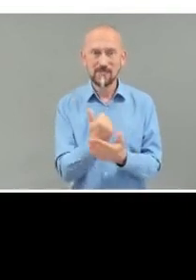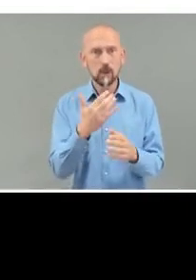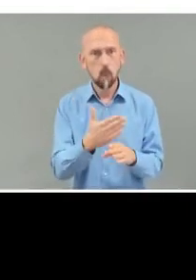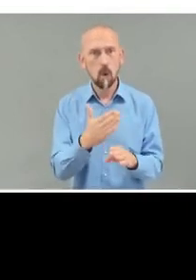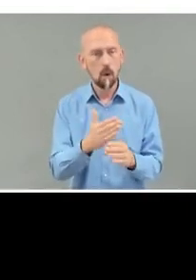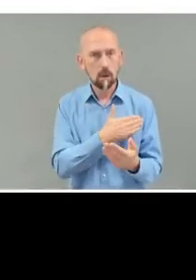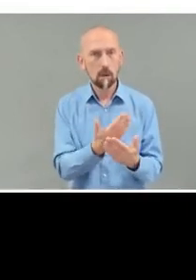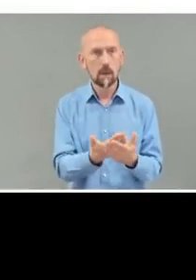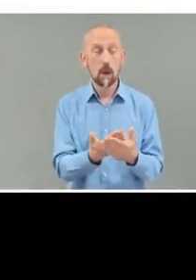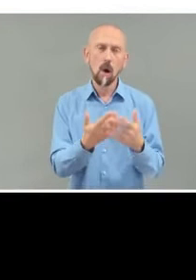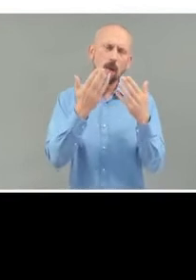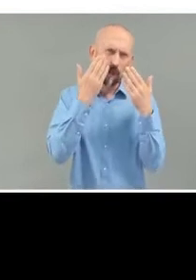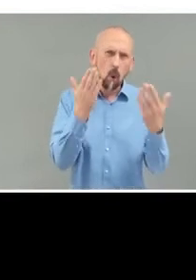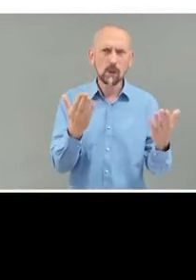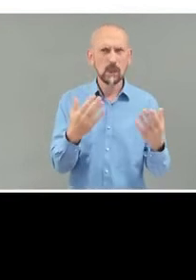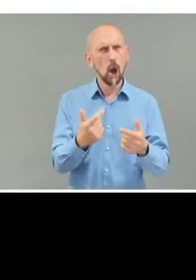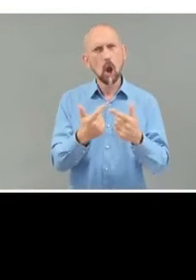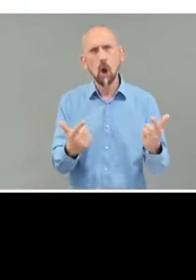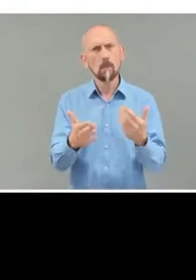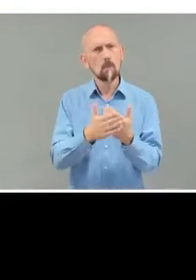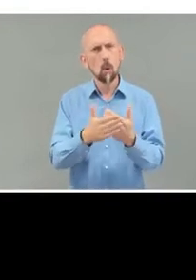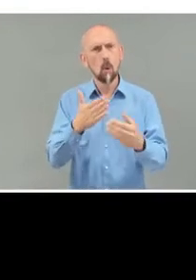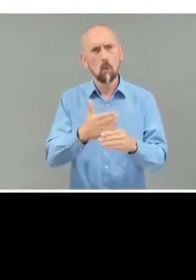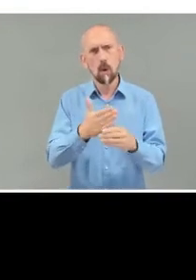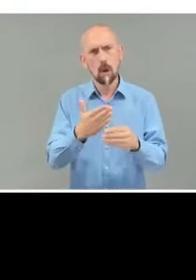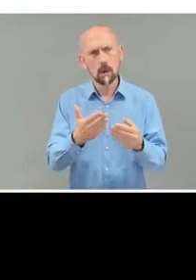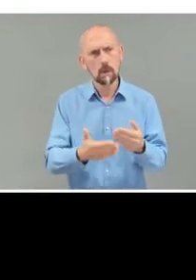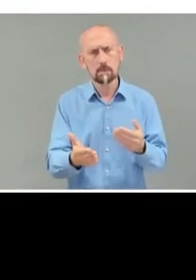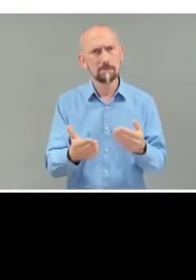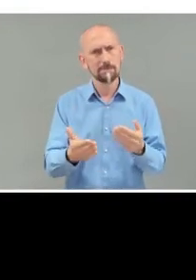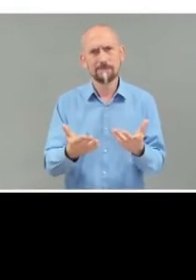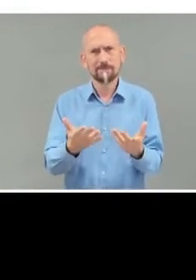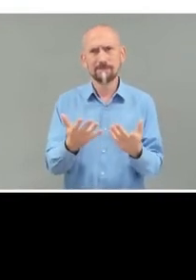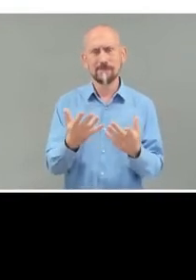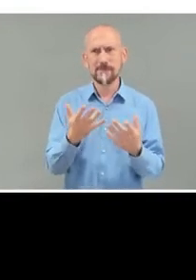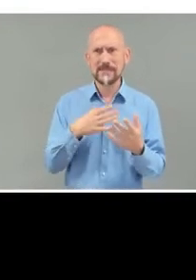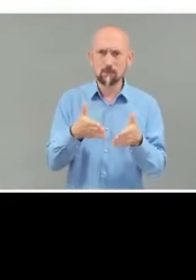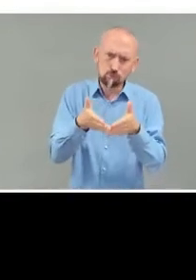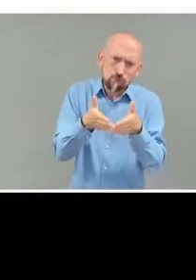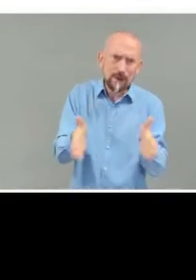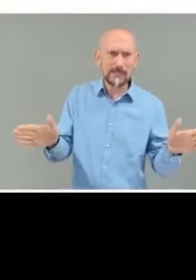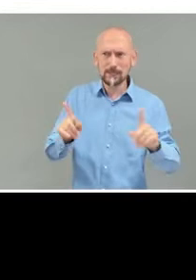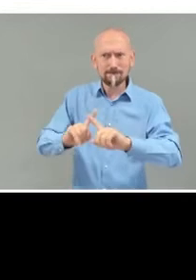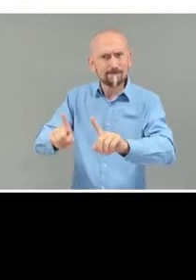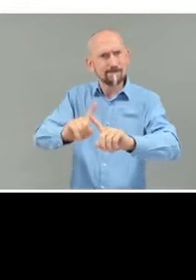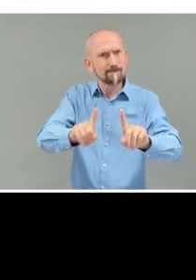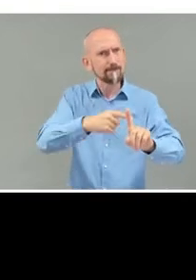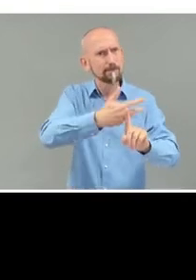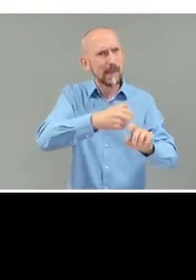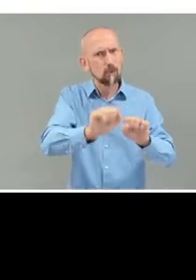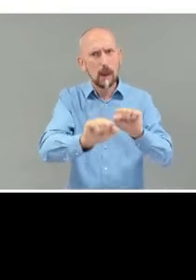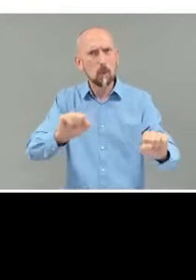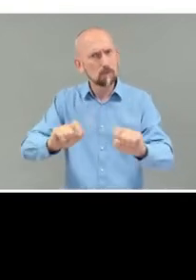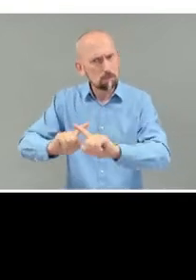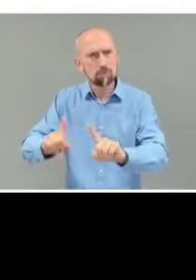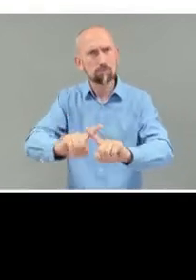much more work to be done. Of course, there's work to be done across the range of inclusivity that's needed. But hopefully what we've shown you